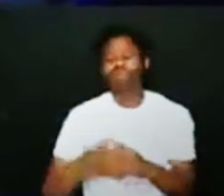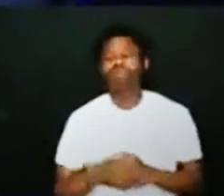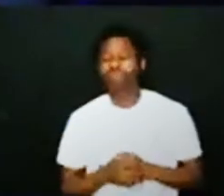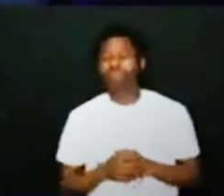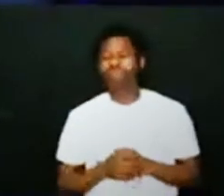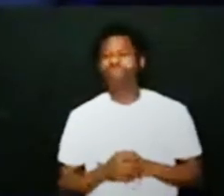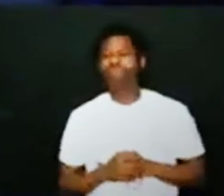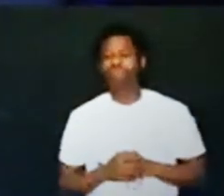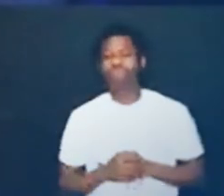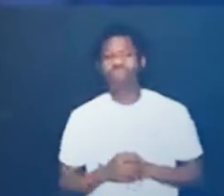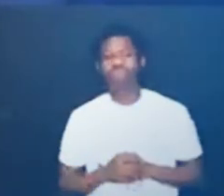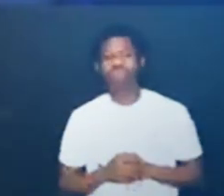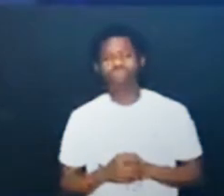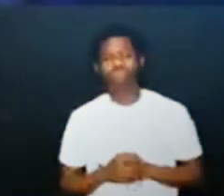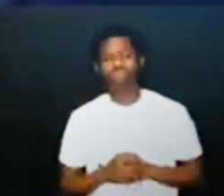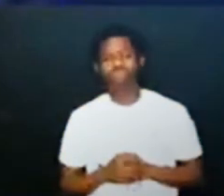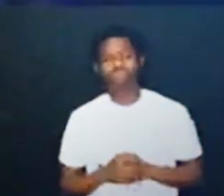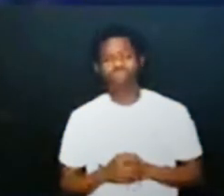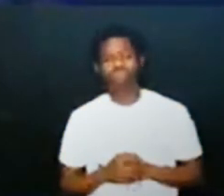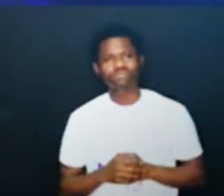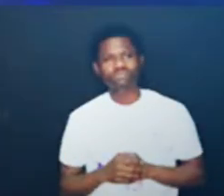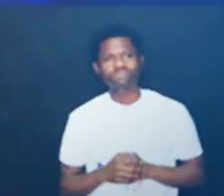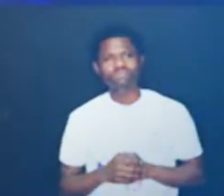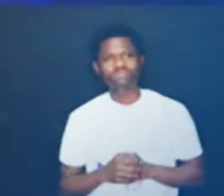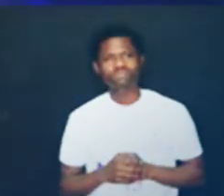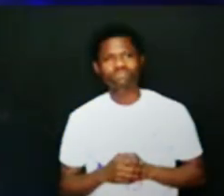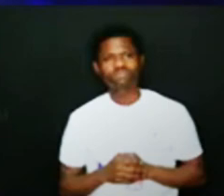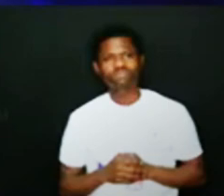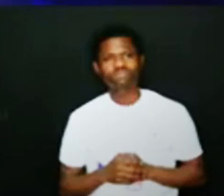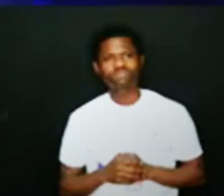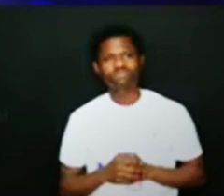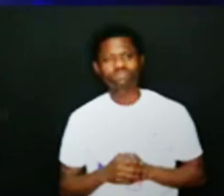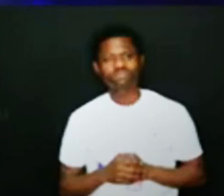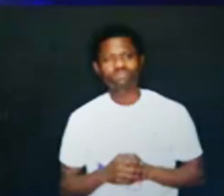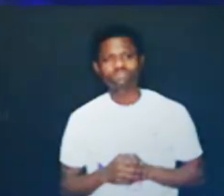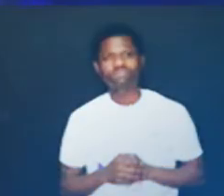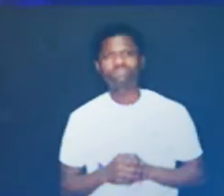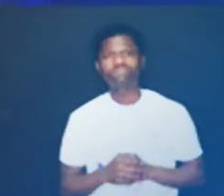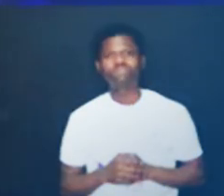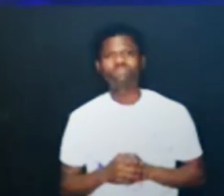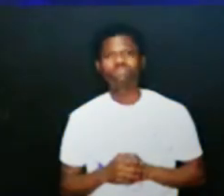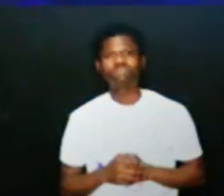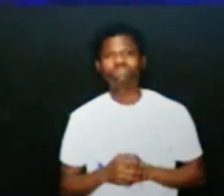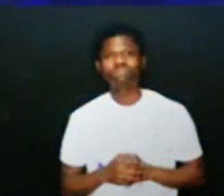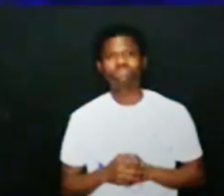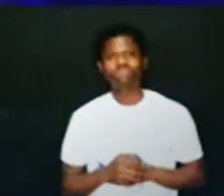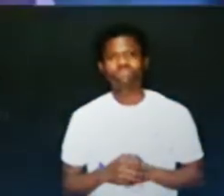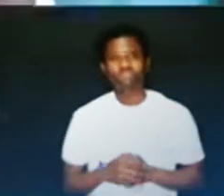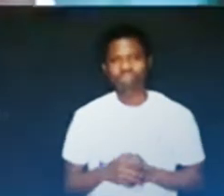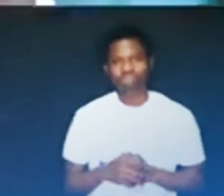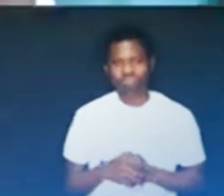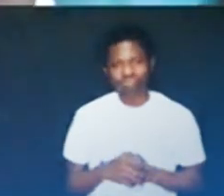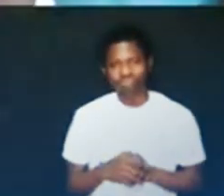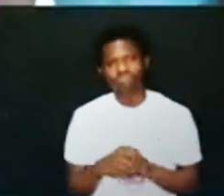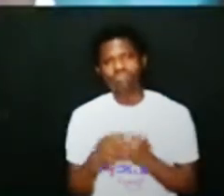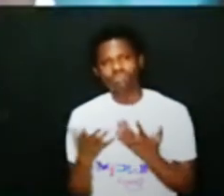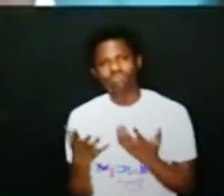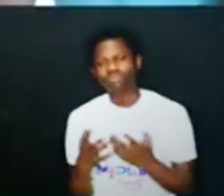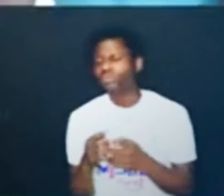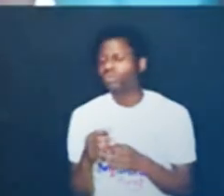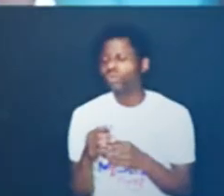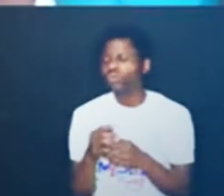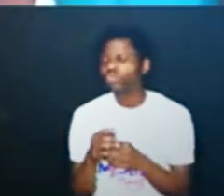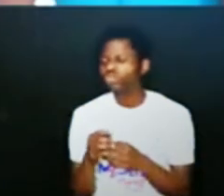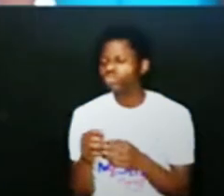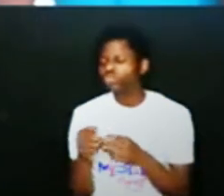e bura dwene ene ntiasie so. See, the greatest function of communication is not to pass information and receive